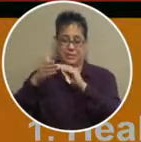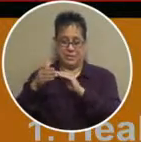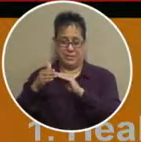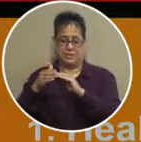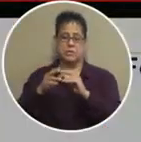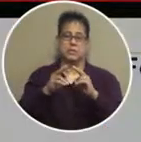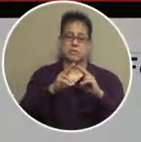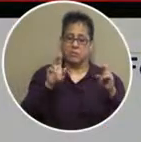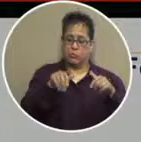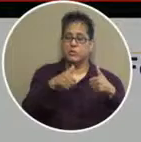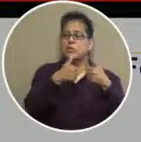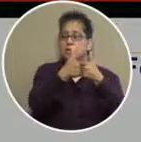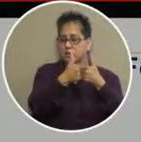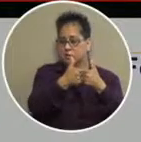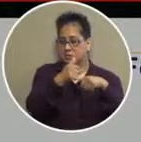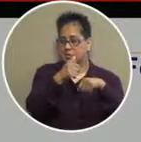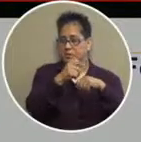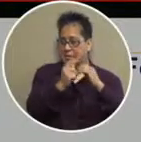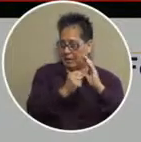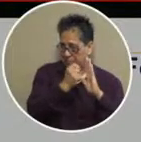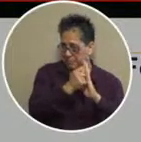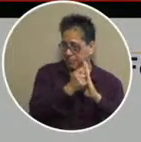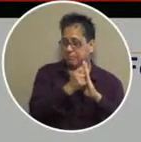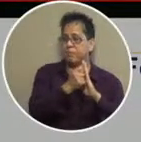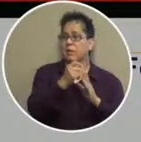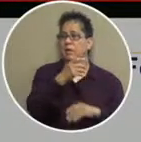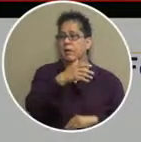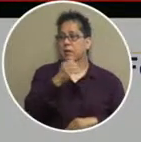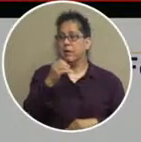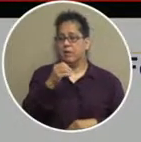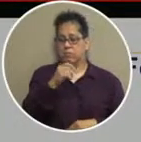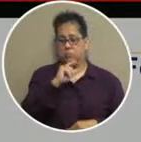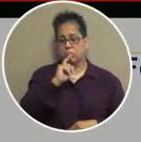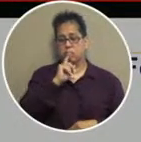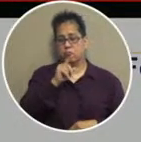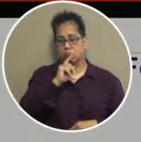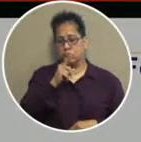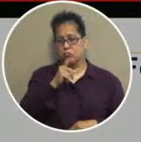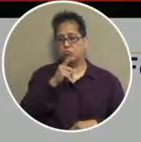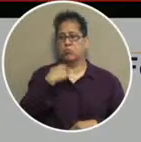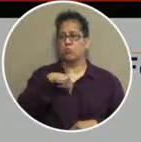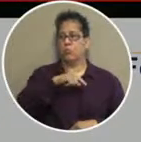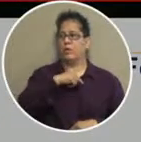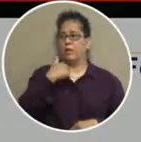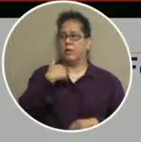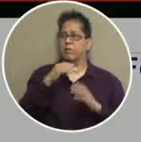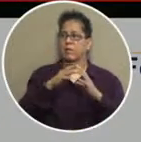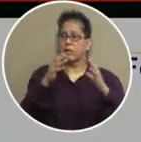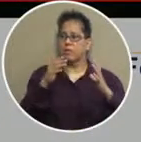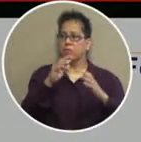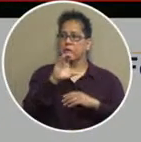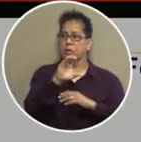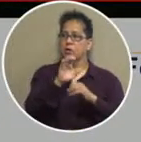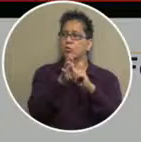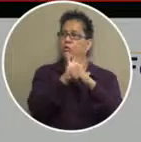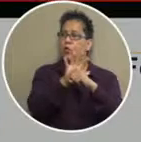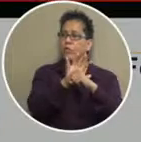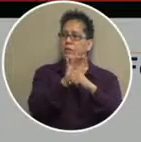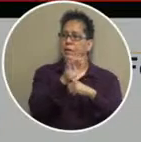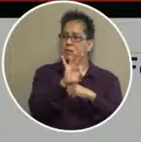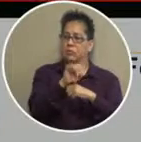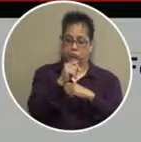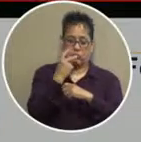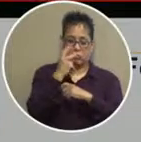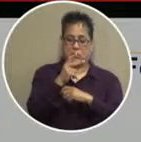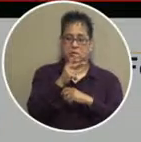has been very challenging times, and definitely we've seen a lot of COVID-19 ever